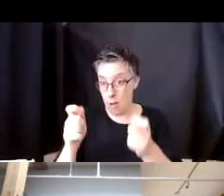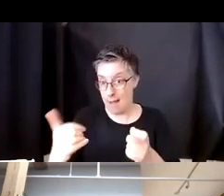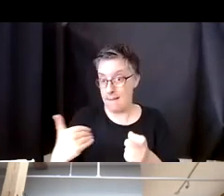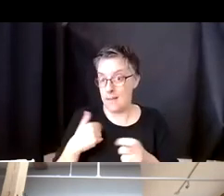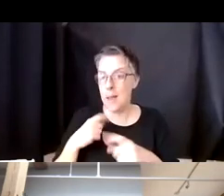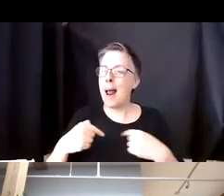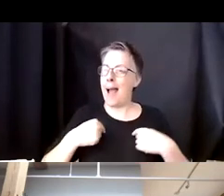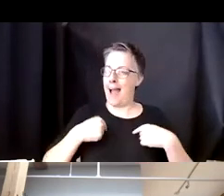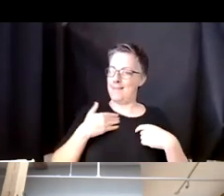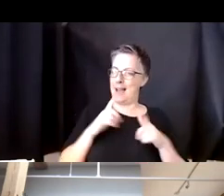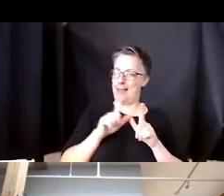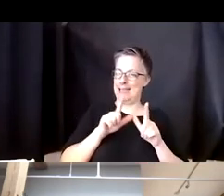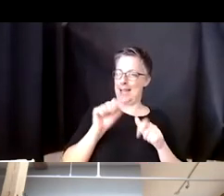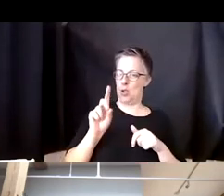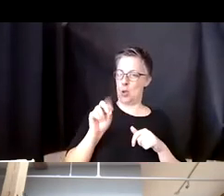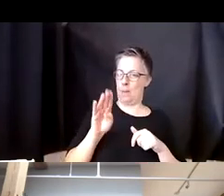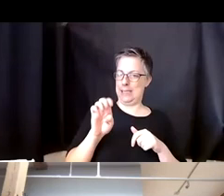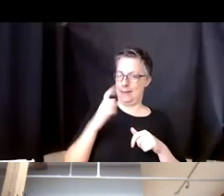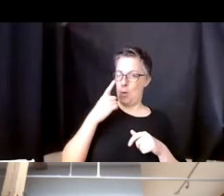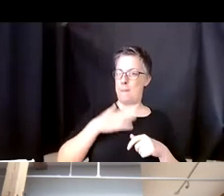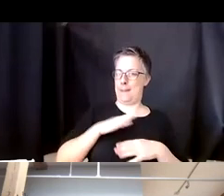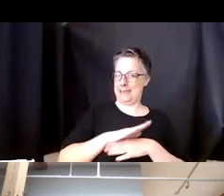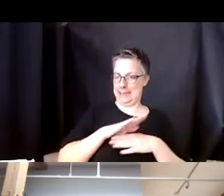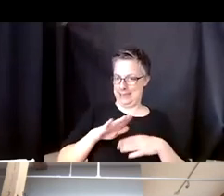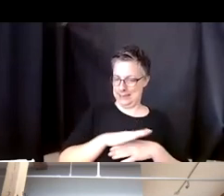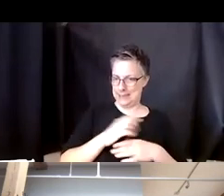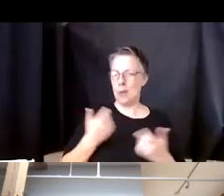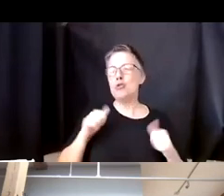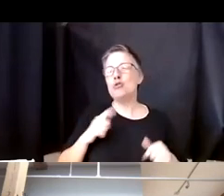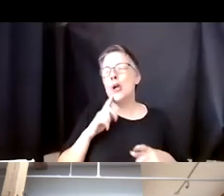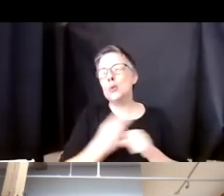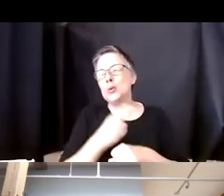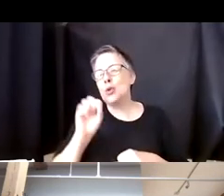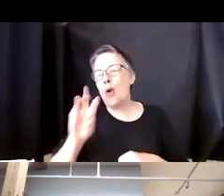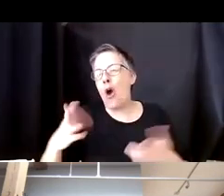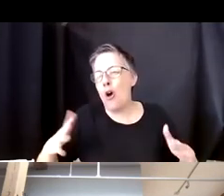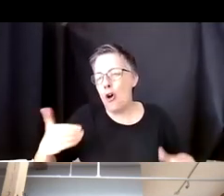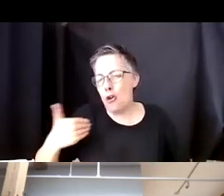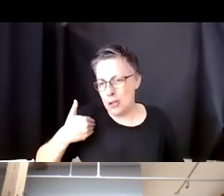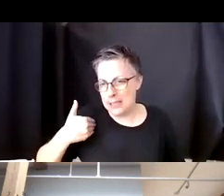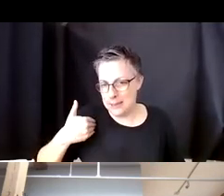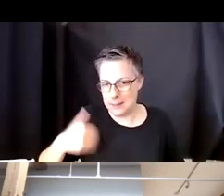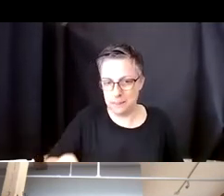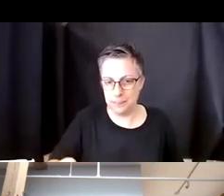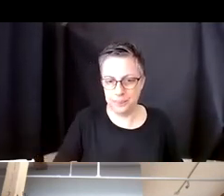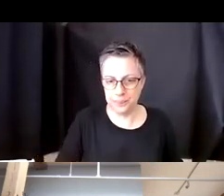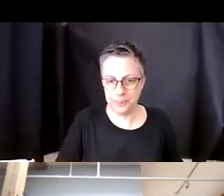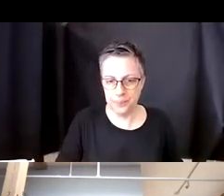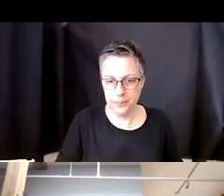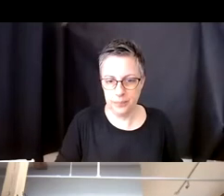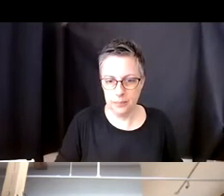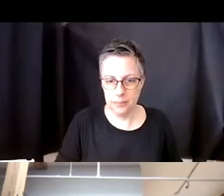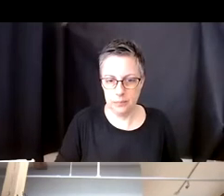Adobe license for my business, I was trying to use software that I already had access to. So I spent about a